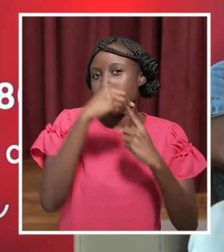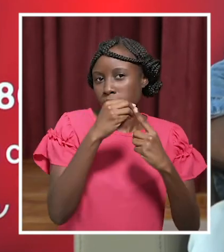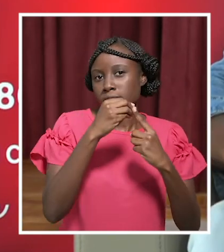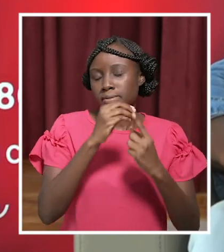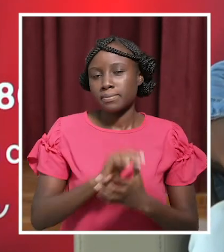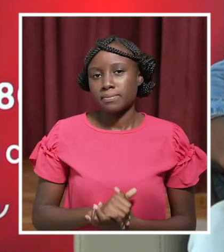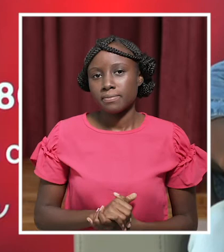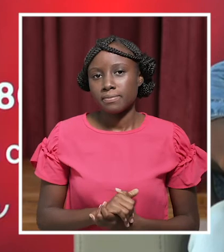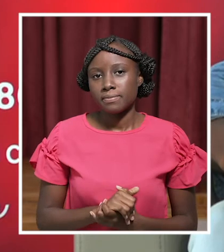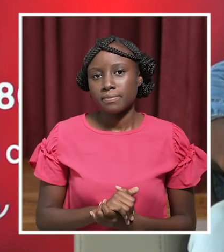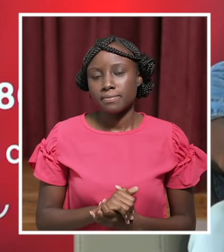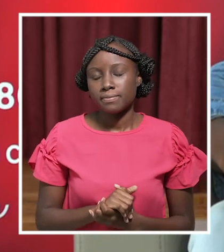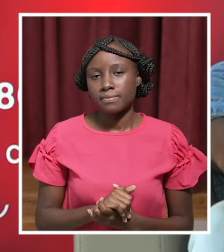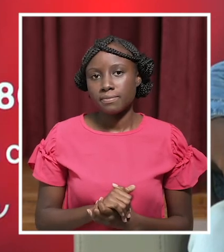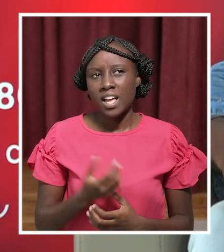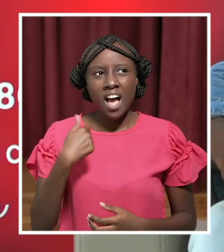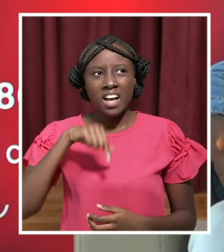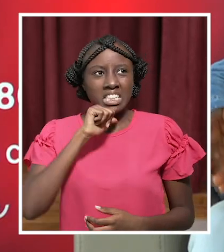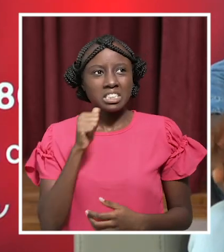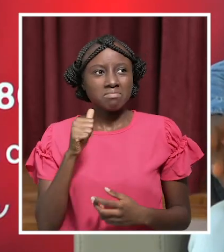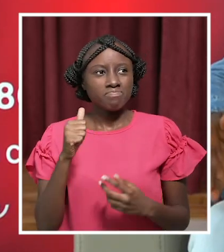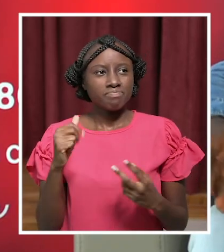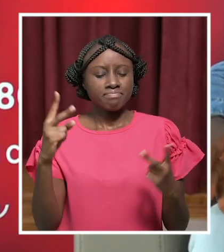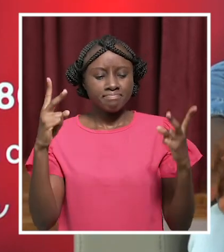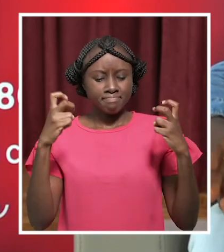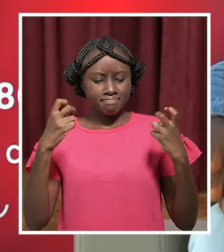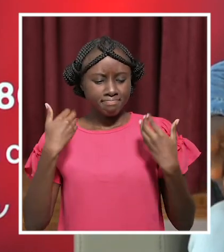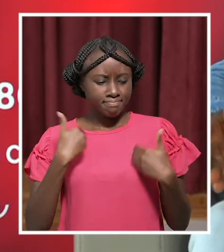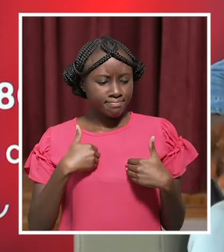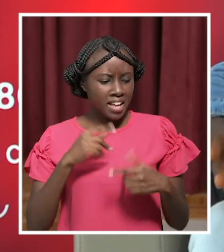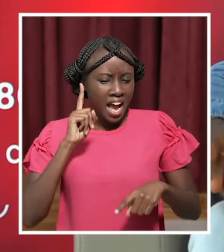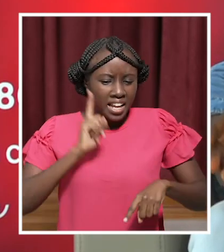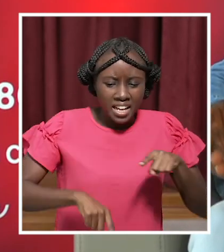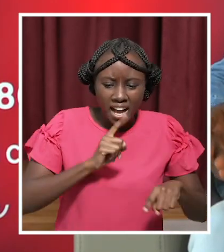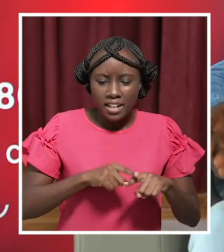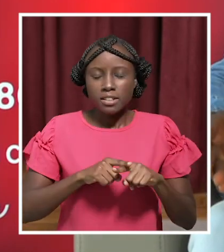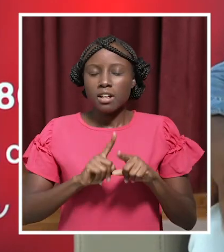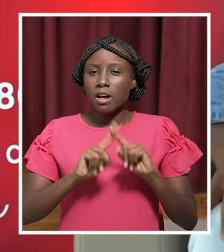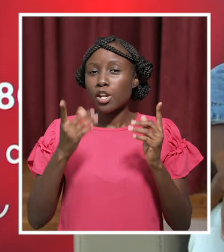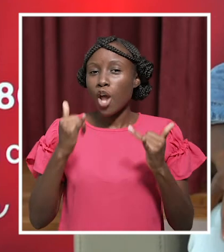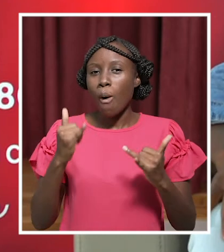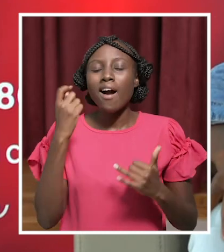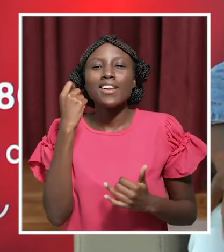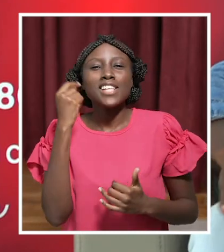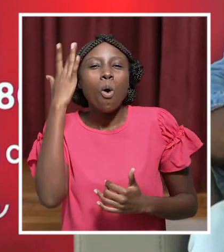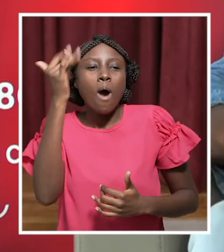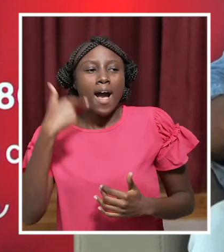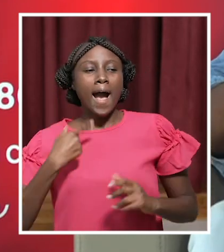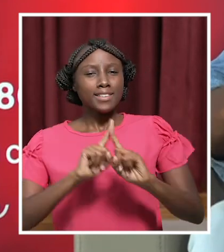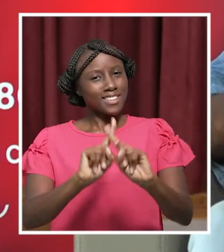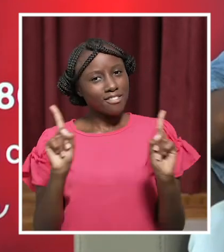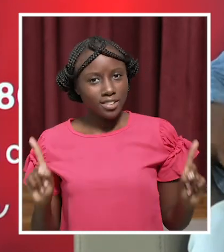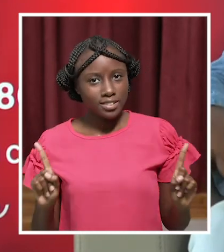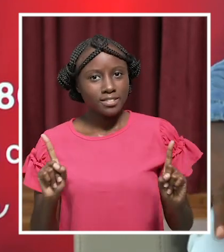to not necessarily see myself as, okay, I can't cope. It's like, okay, now I know why. And I think that